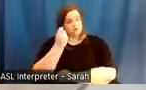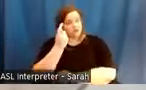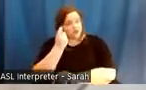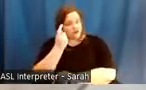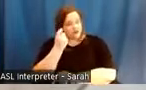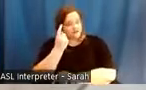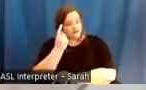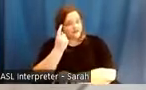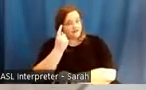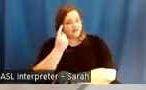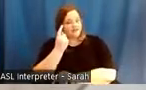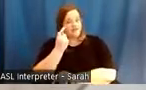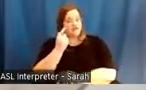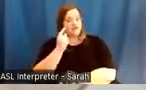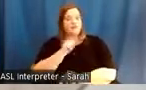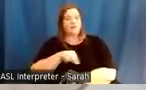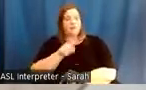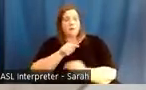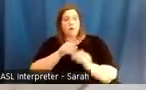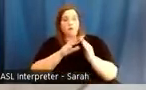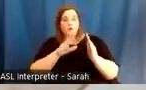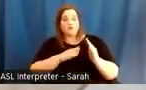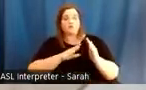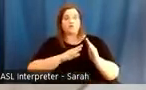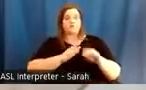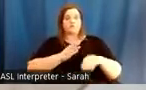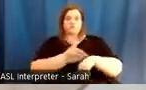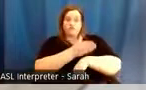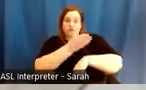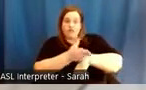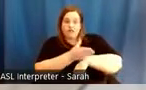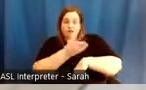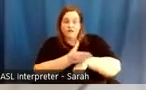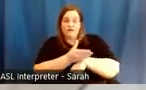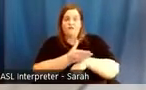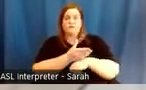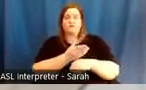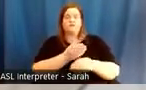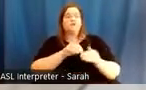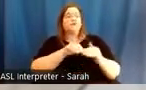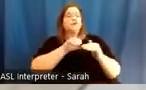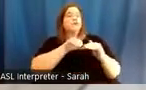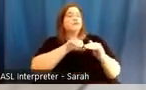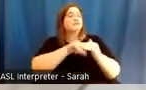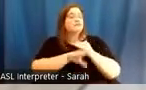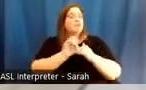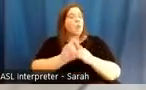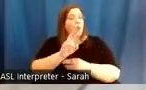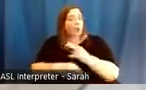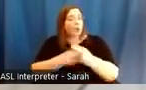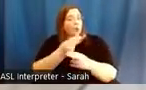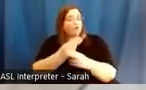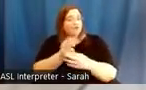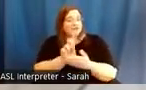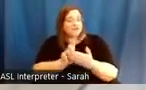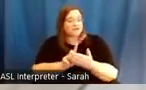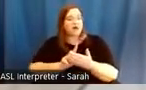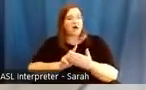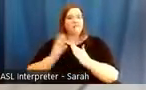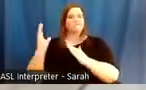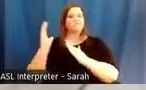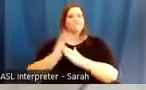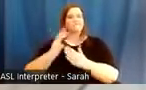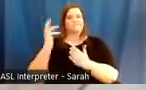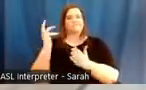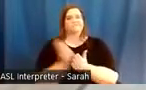units that are developed or rehabilitated are accessible or universally designed, this creates a huge opportunity for people with disabilities